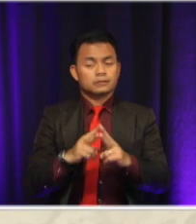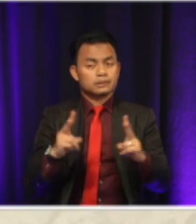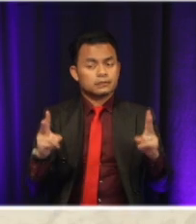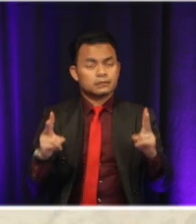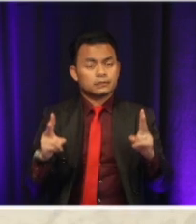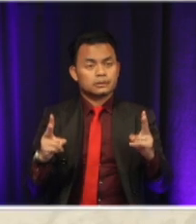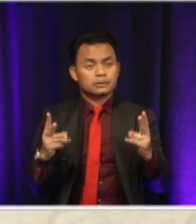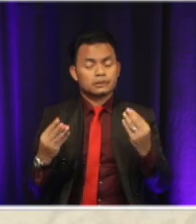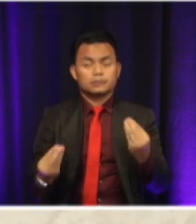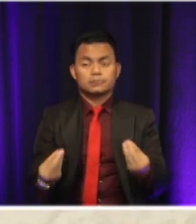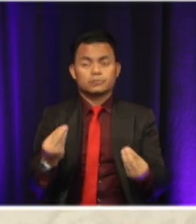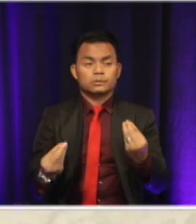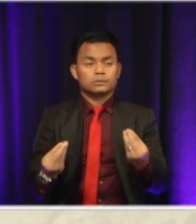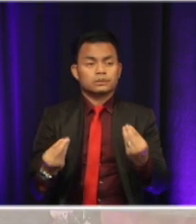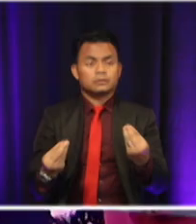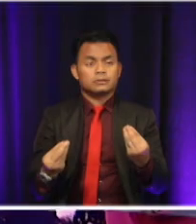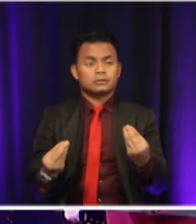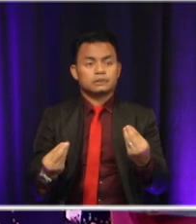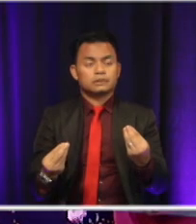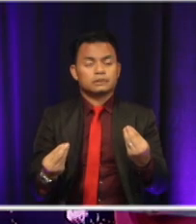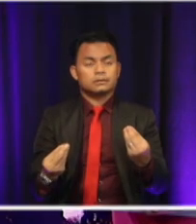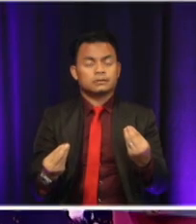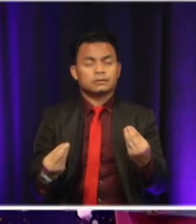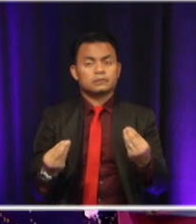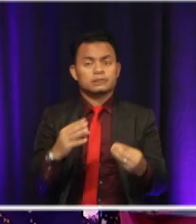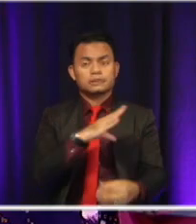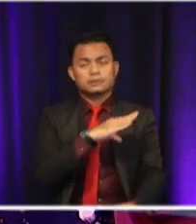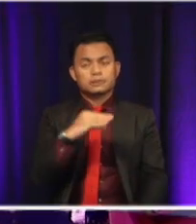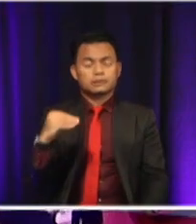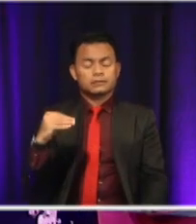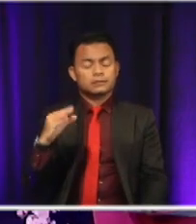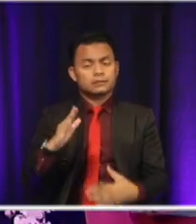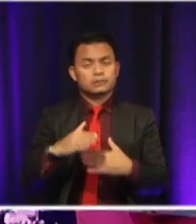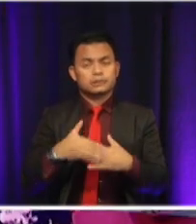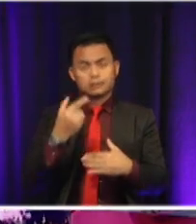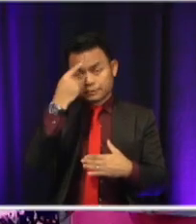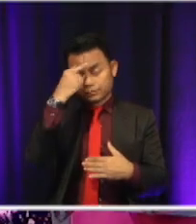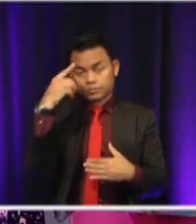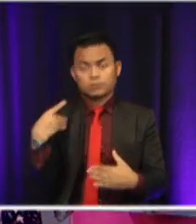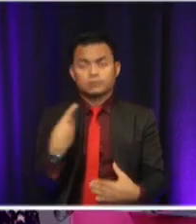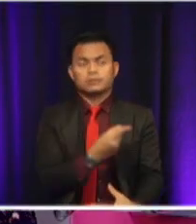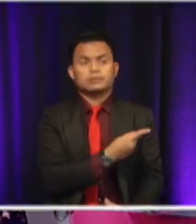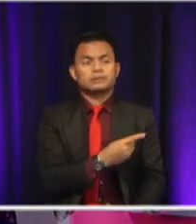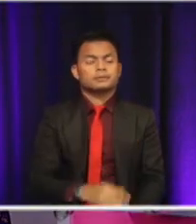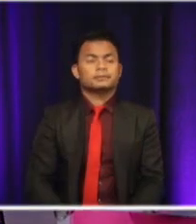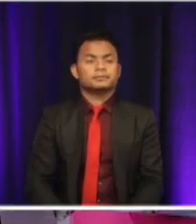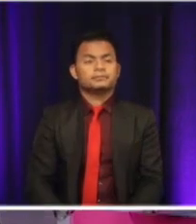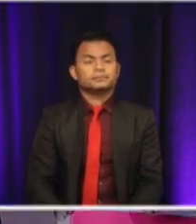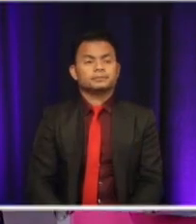main idea or theme that is found in the text. What have you read in this short story? It's